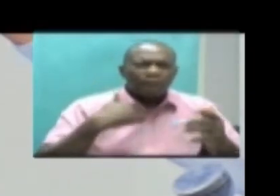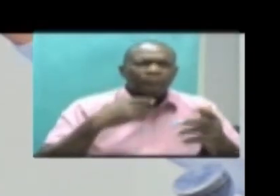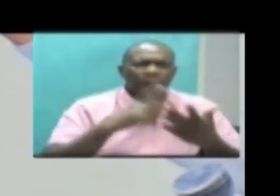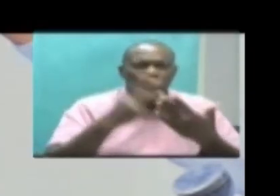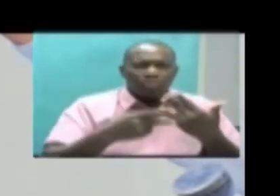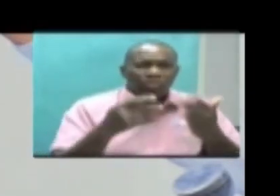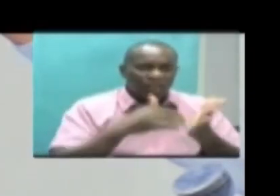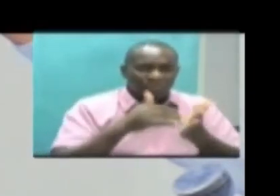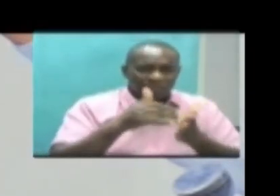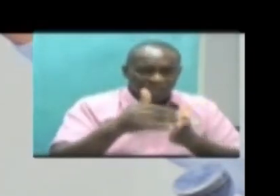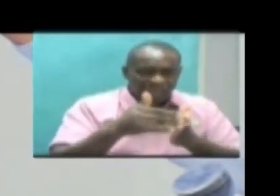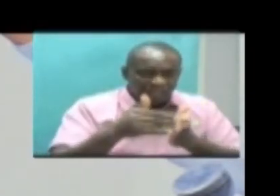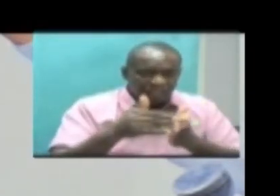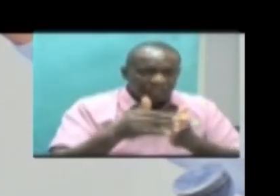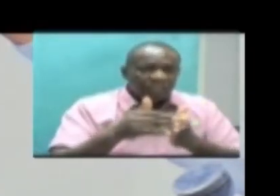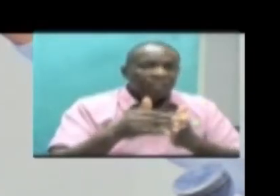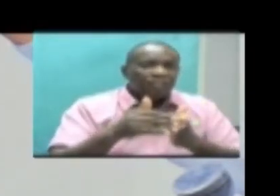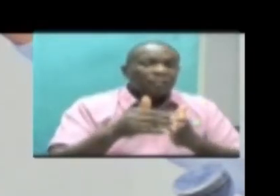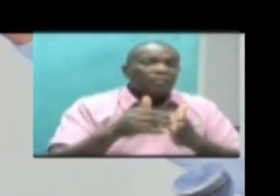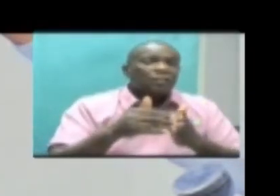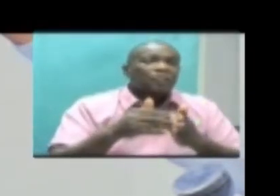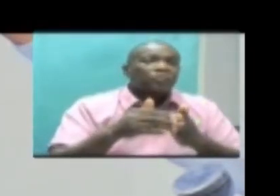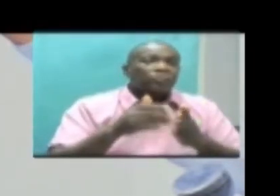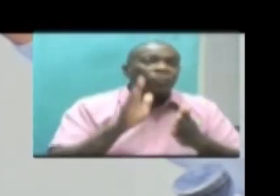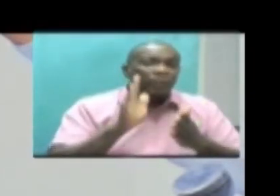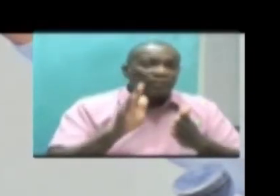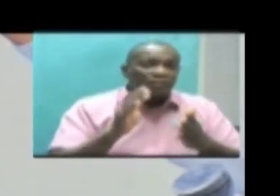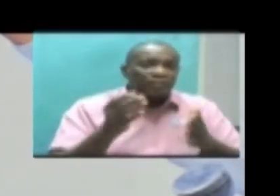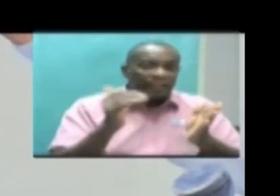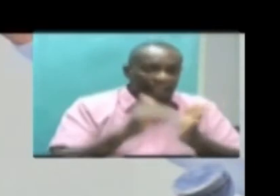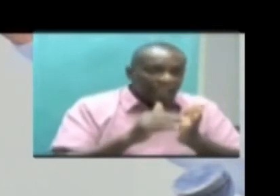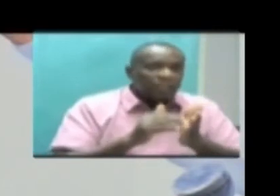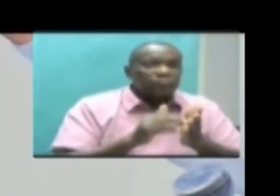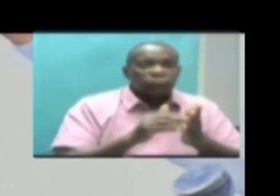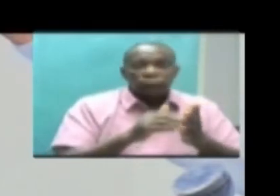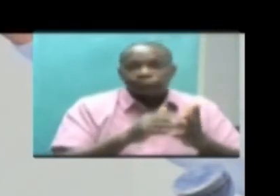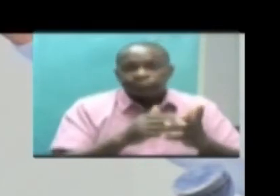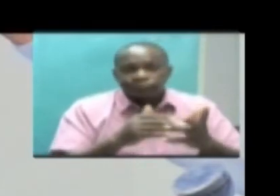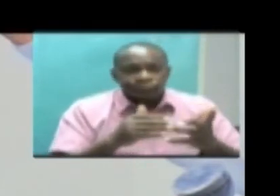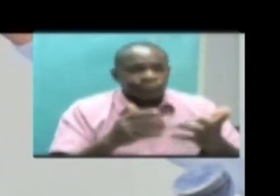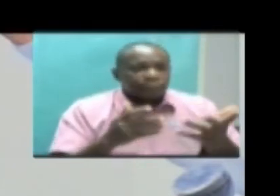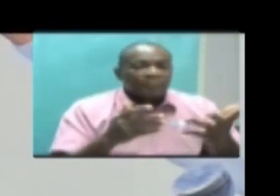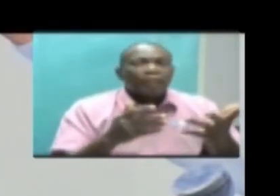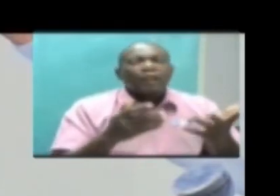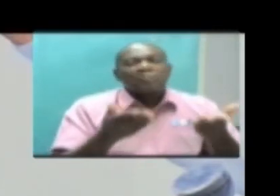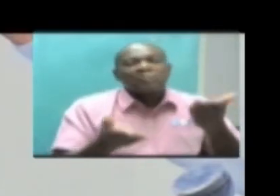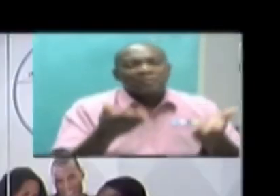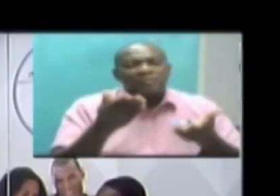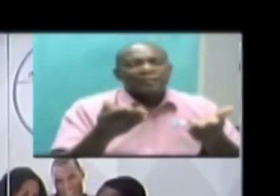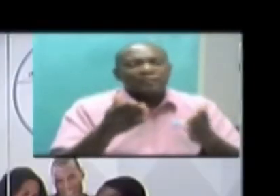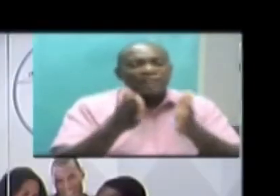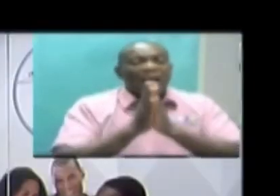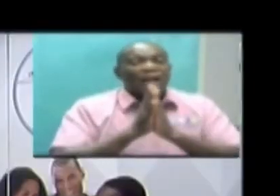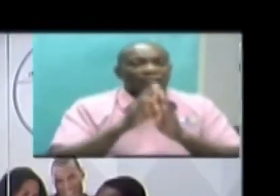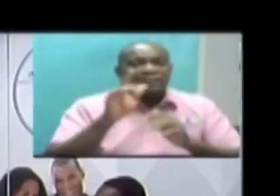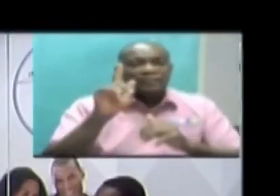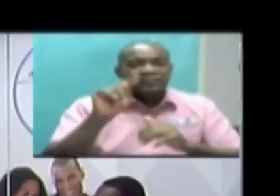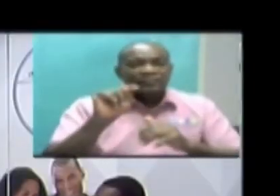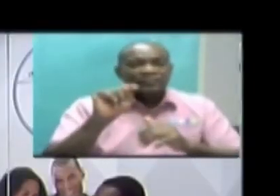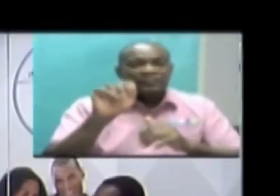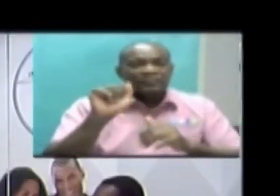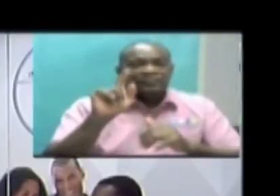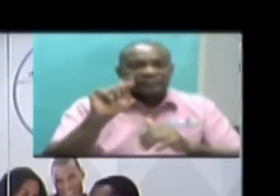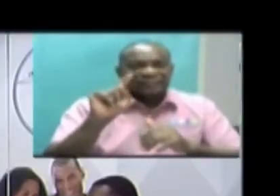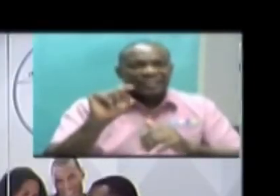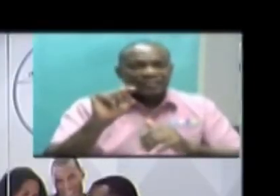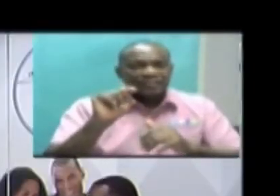here courtesy TATT as well. So we say thanks to TATT for facilitating us this evening. Okay then. Thank